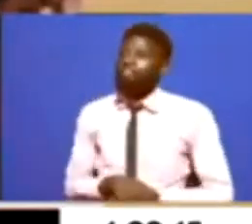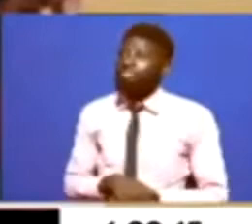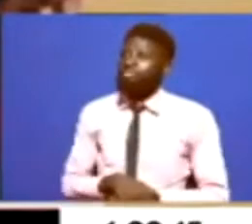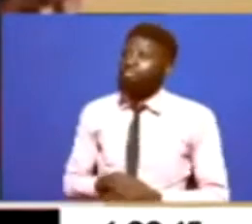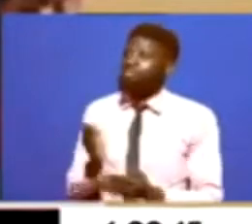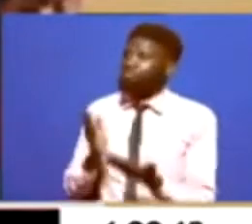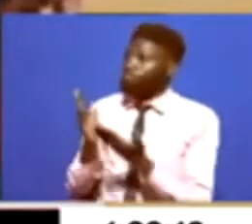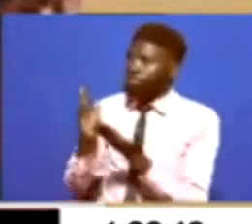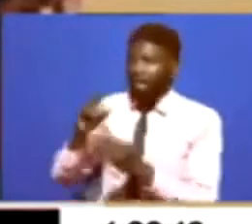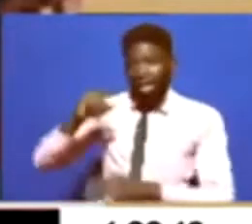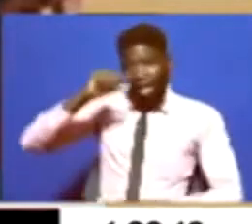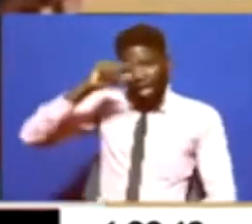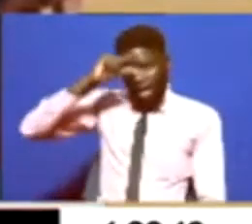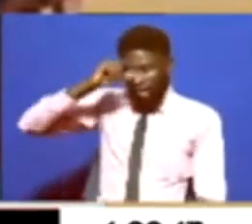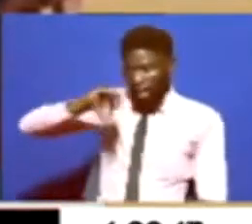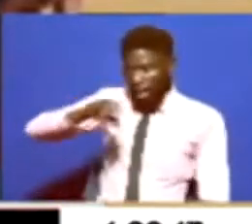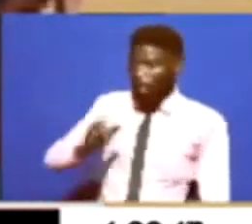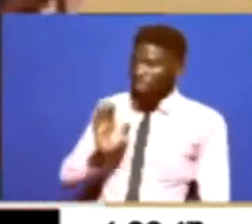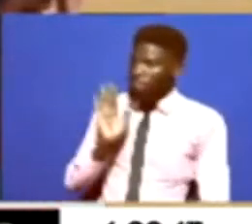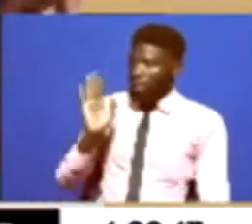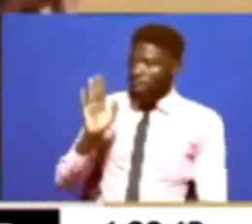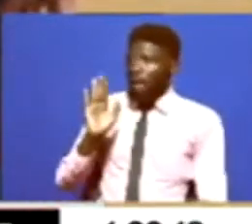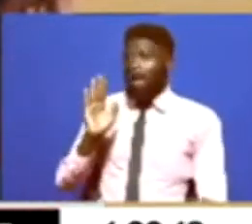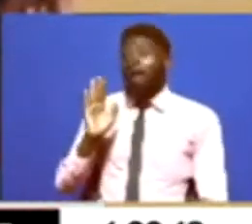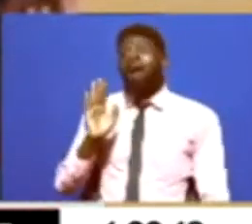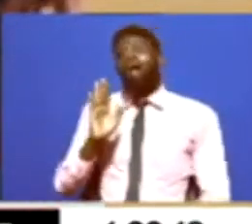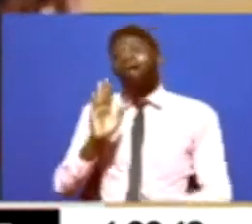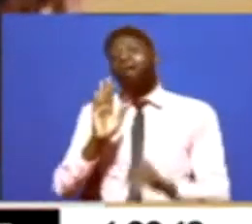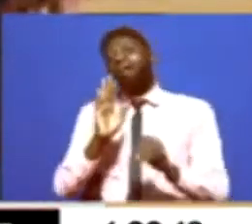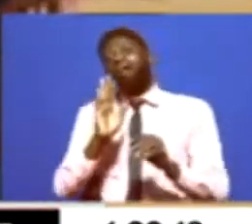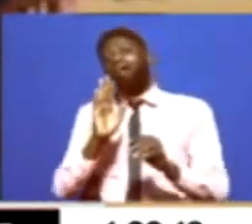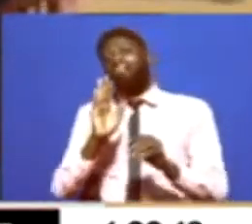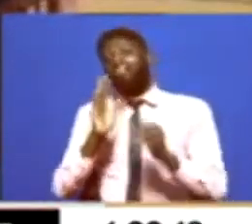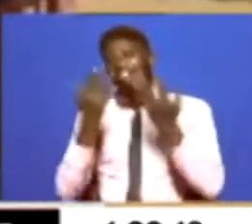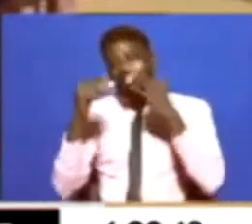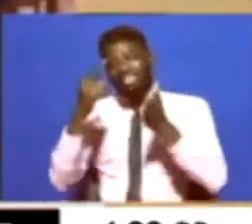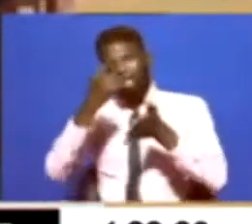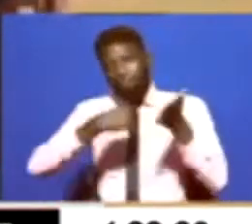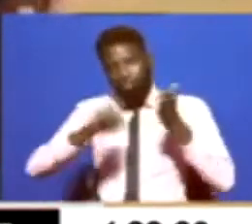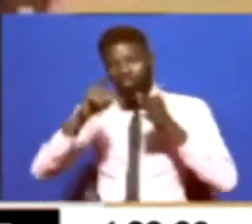county government passed a community health services bill,